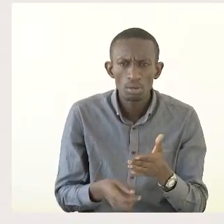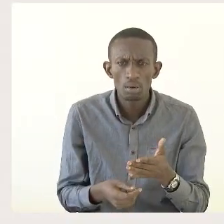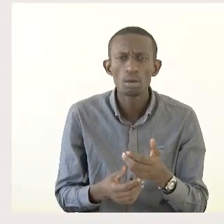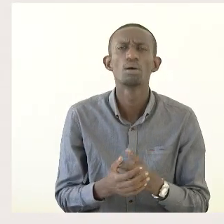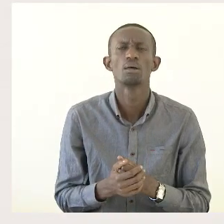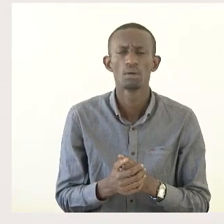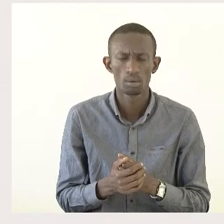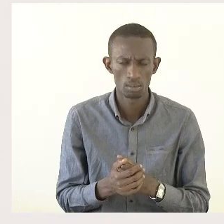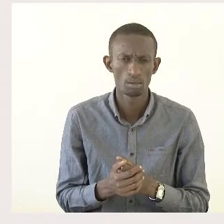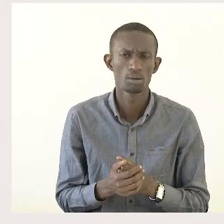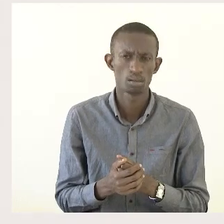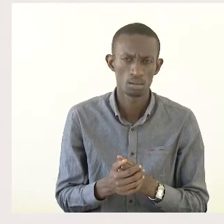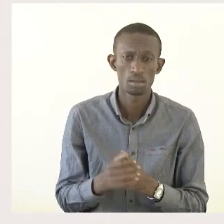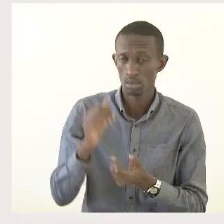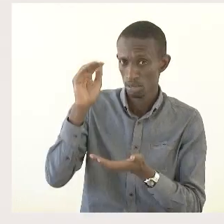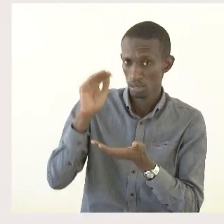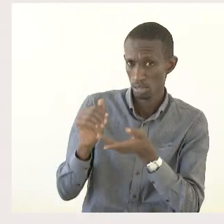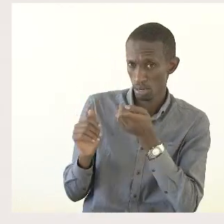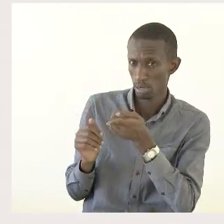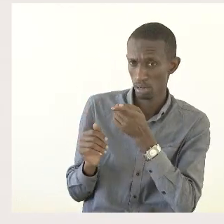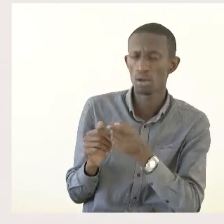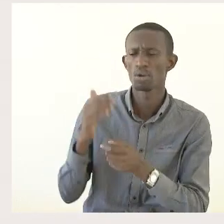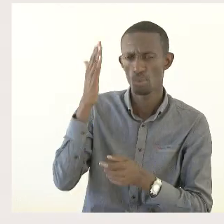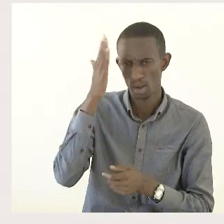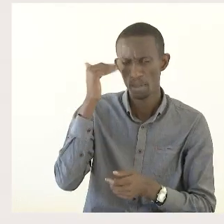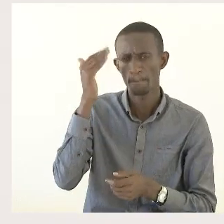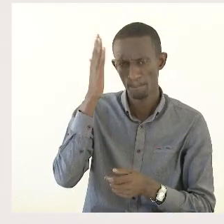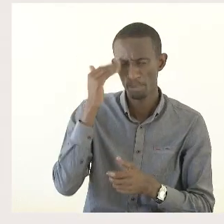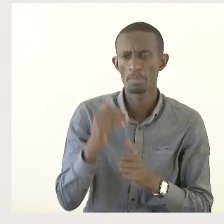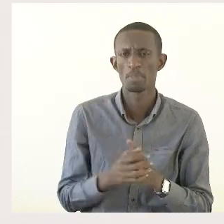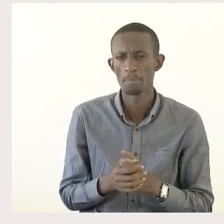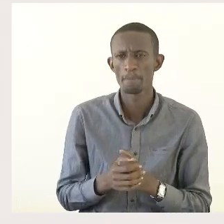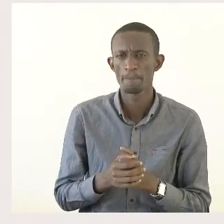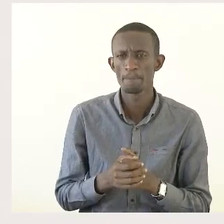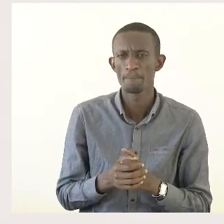to be telling me that there is absence